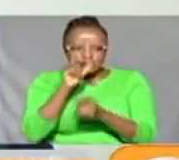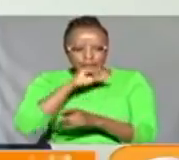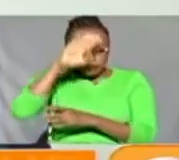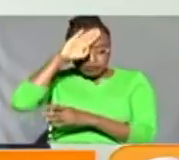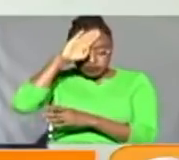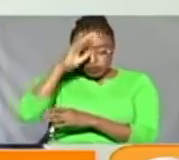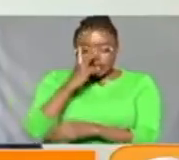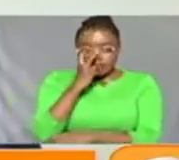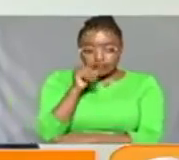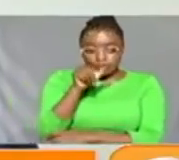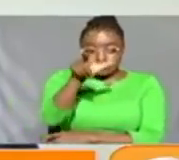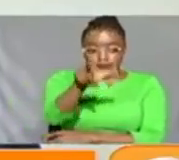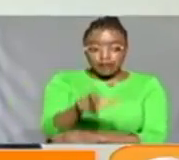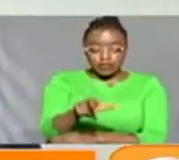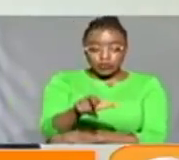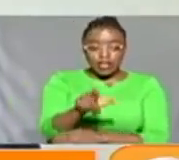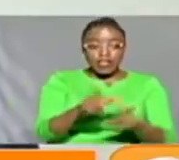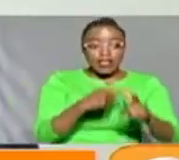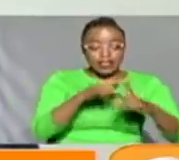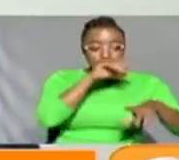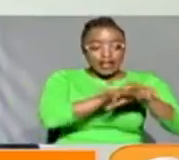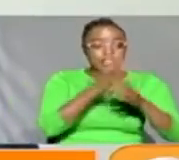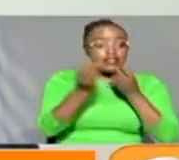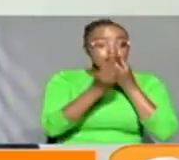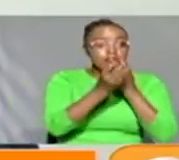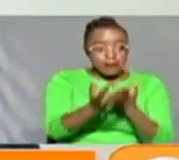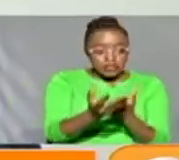suspected person, and they found that